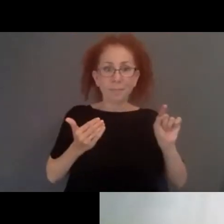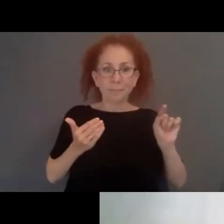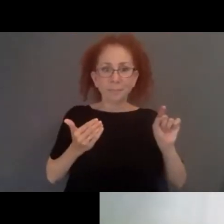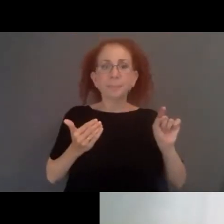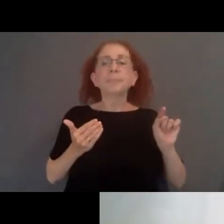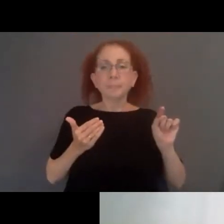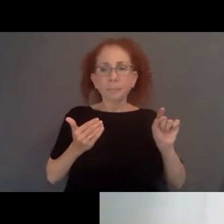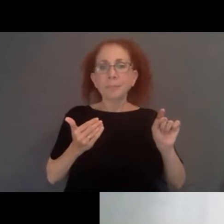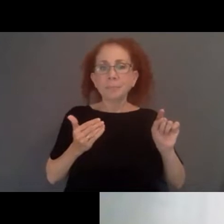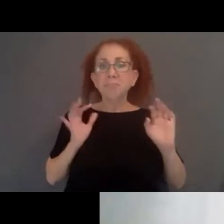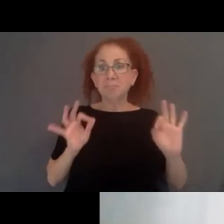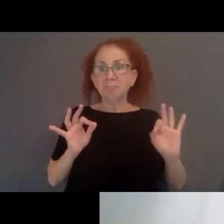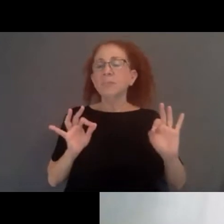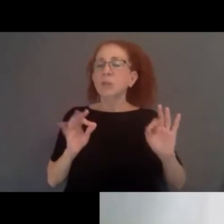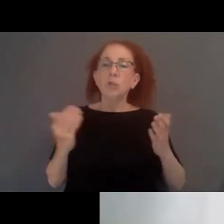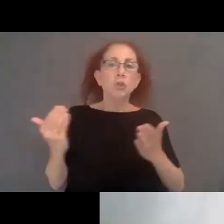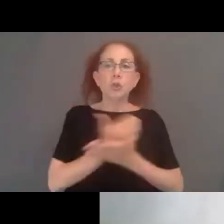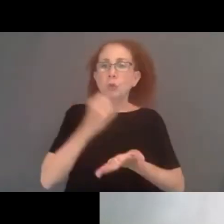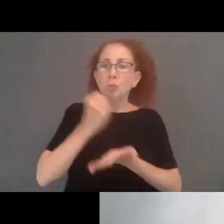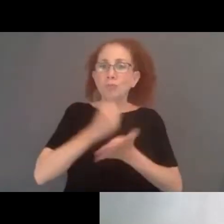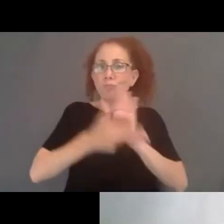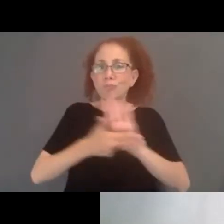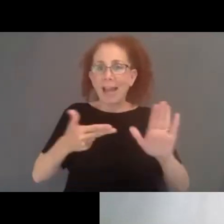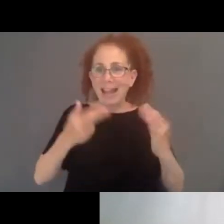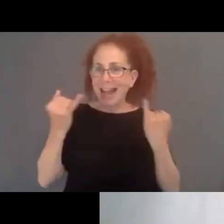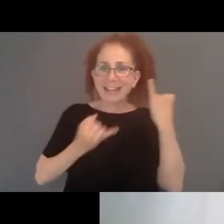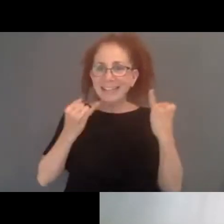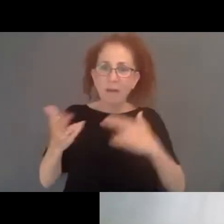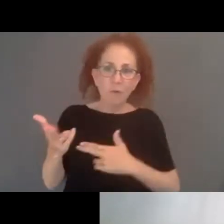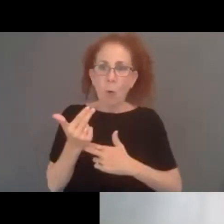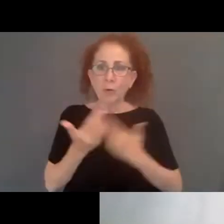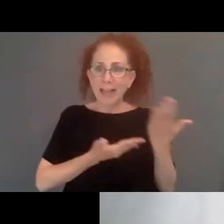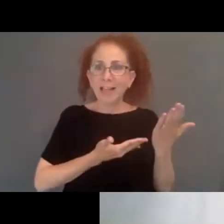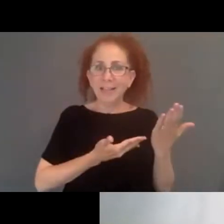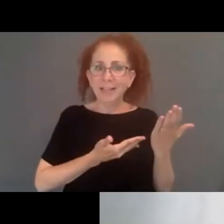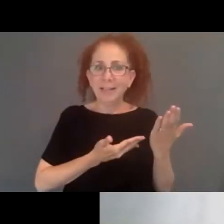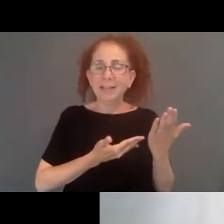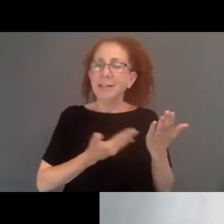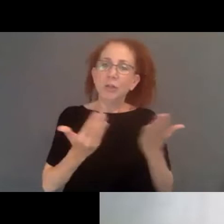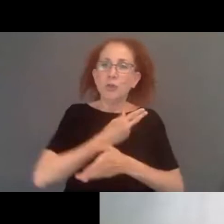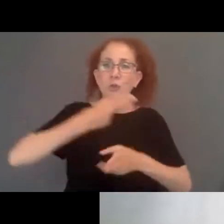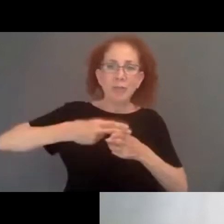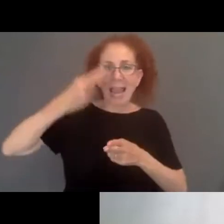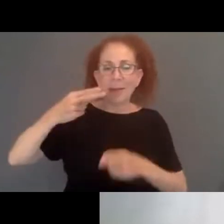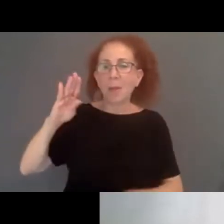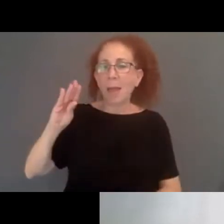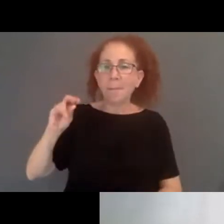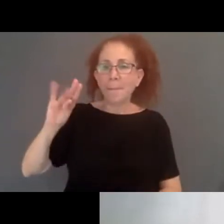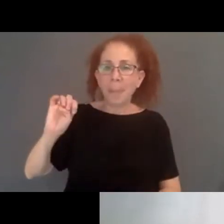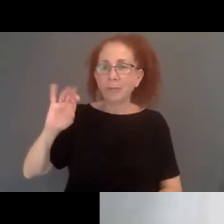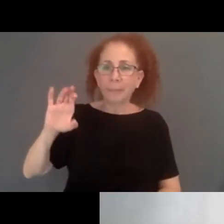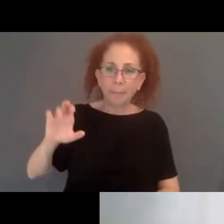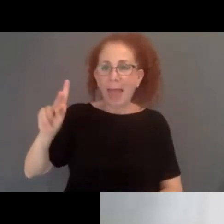worked to rebrand our whole idea of the hotel through naming it Bounce Back Philly